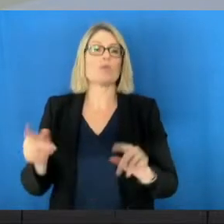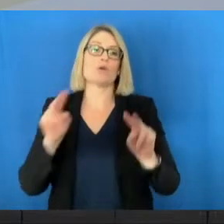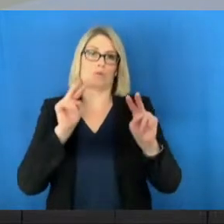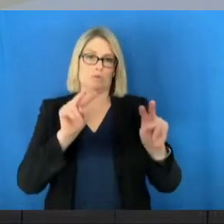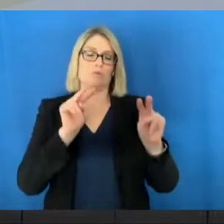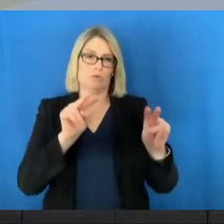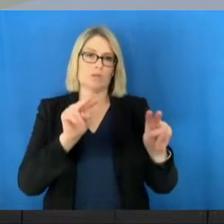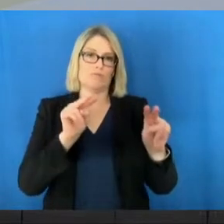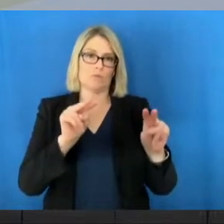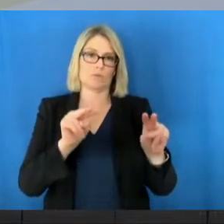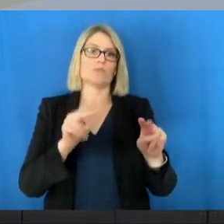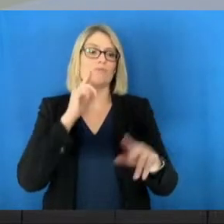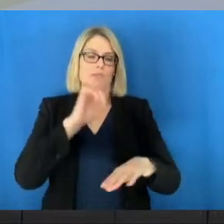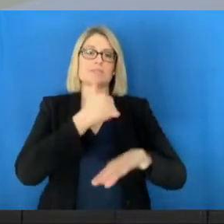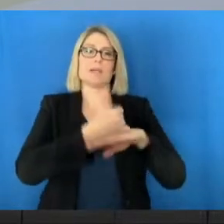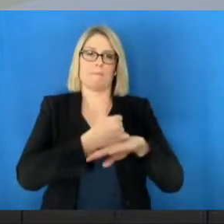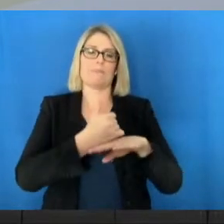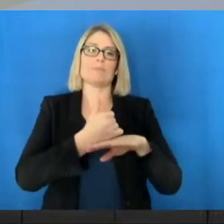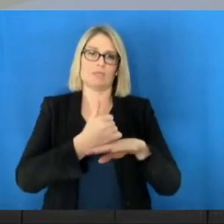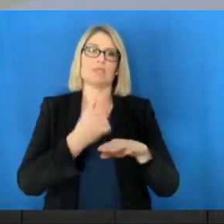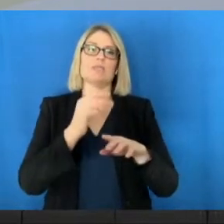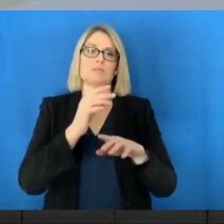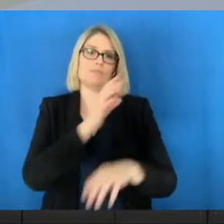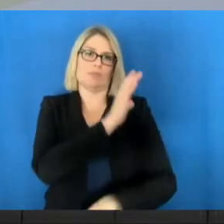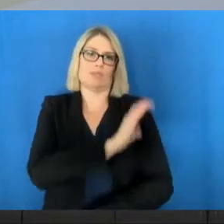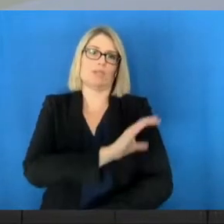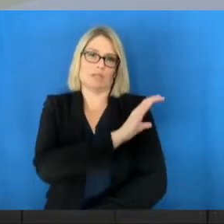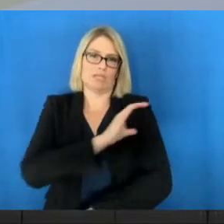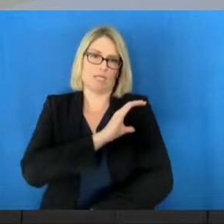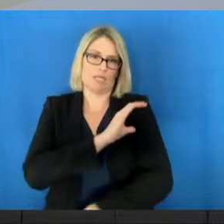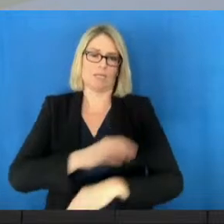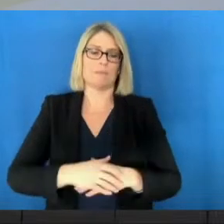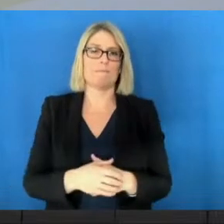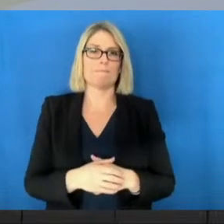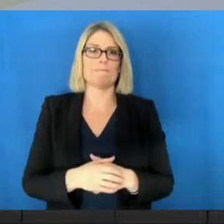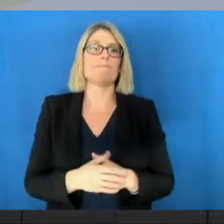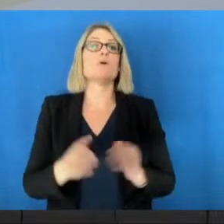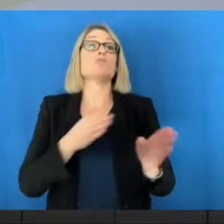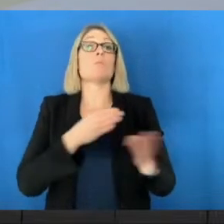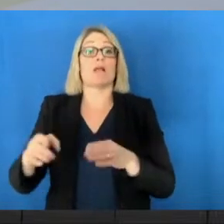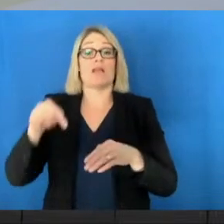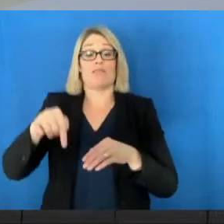those clinics, and they are planned for later this month.